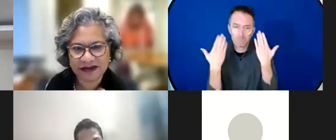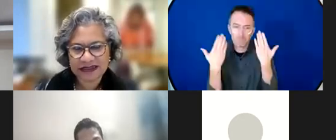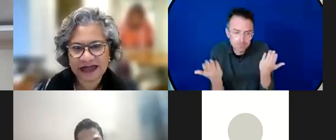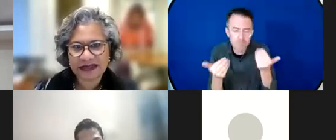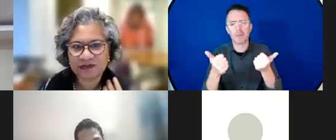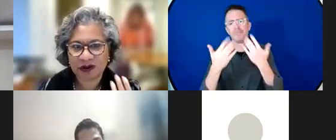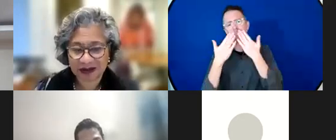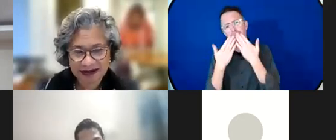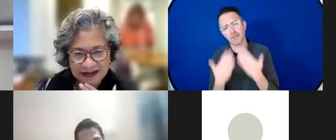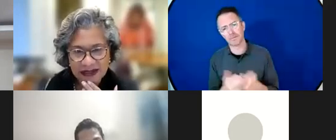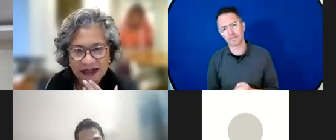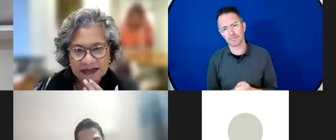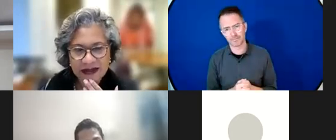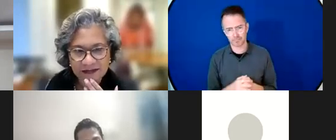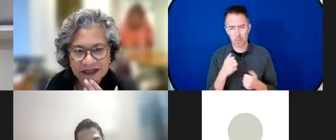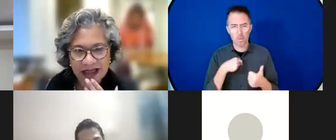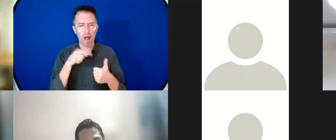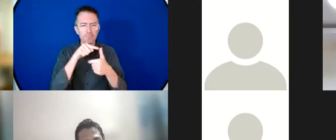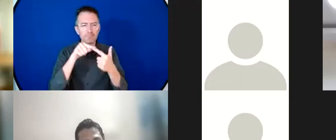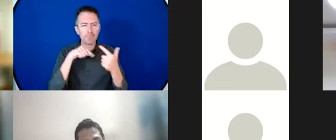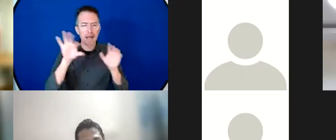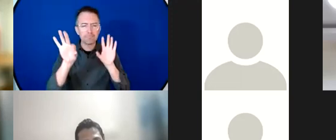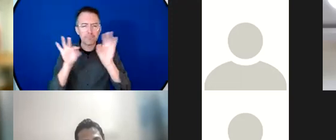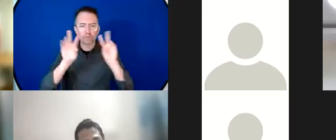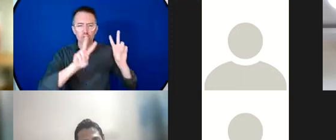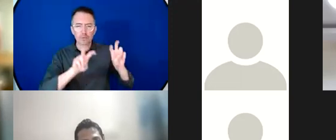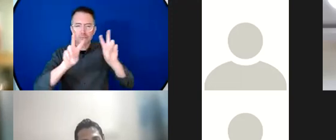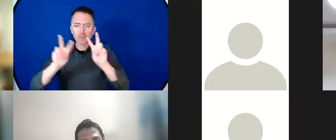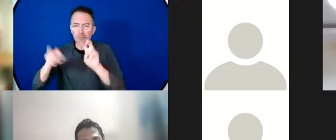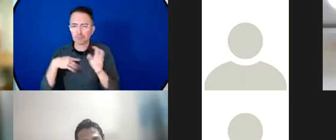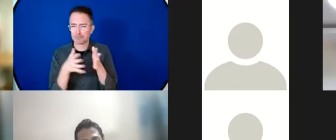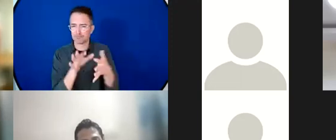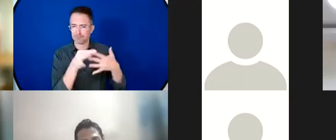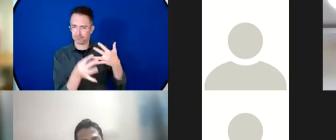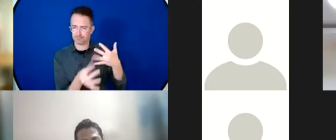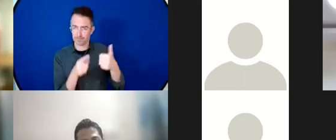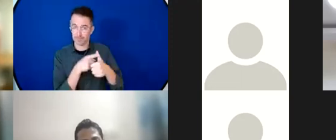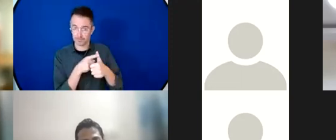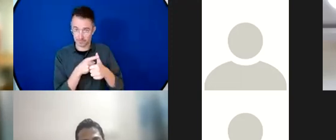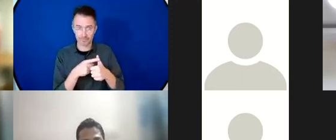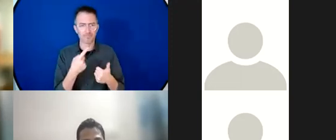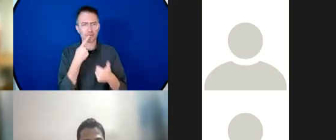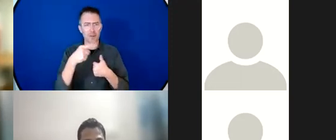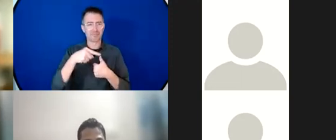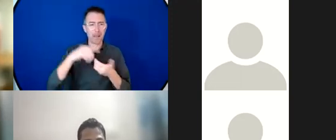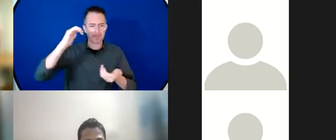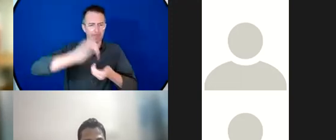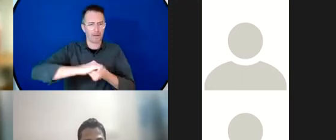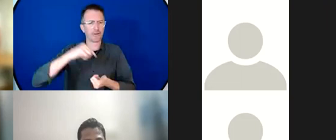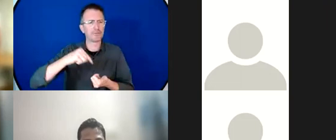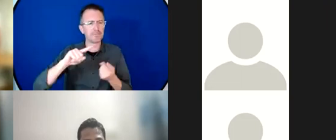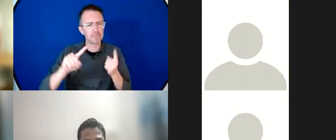here today as partners to come together and really just ensure the awareness of what we know